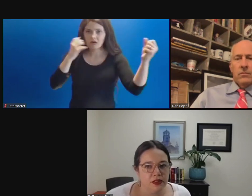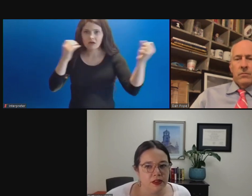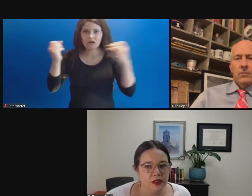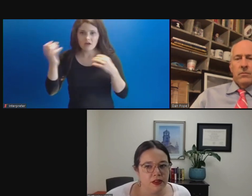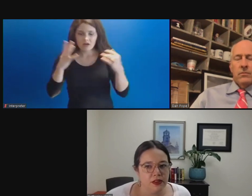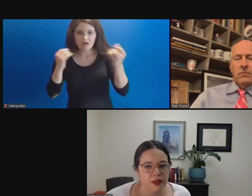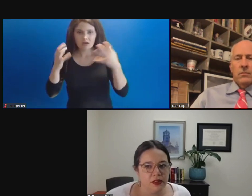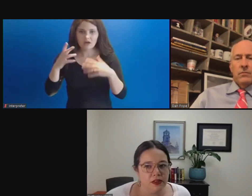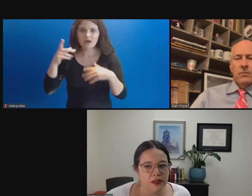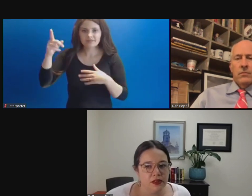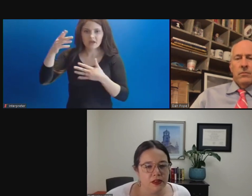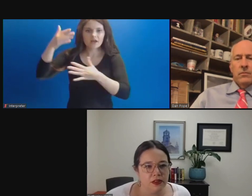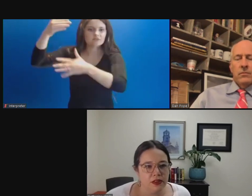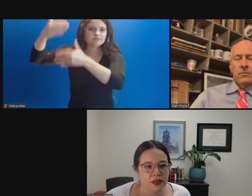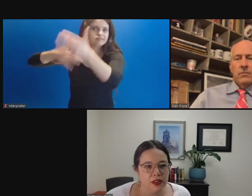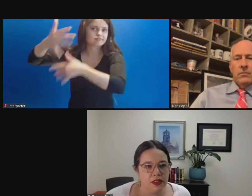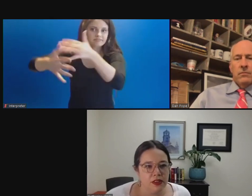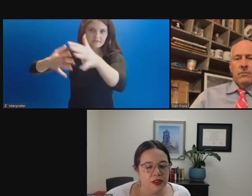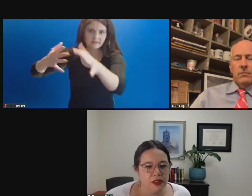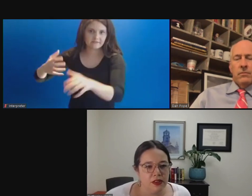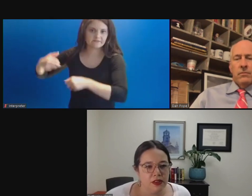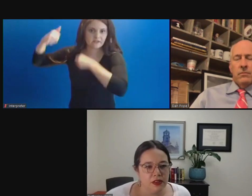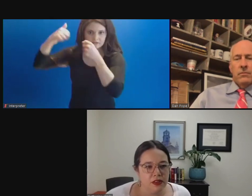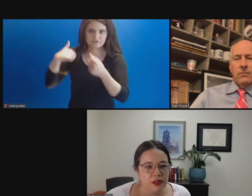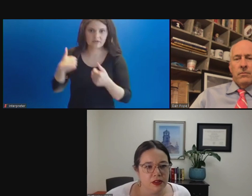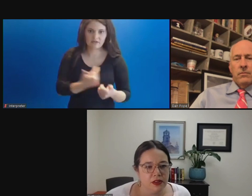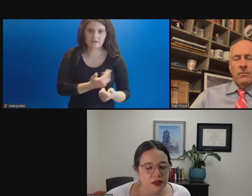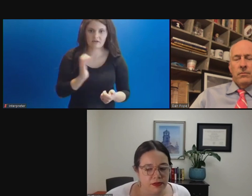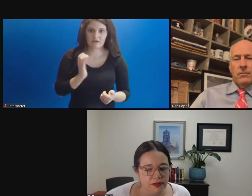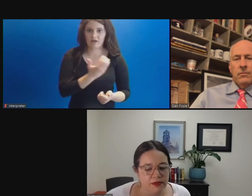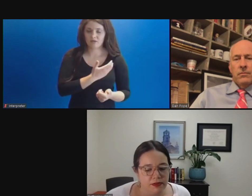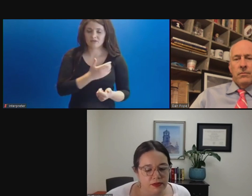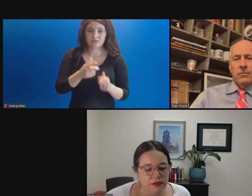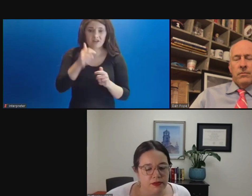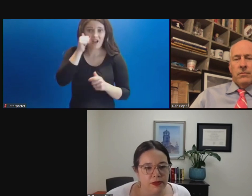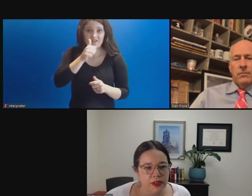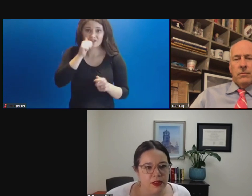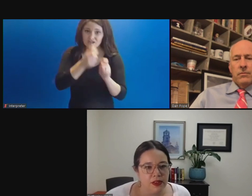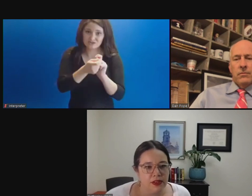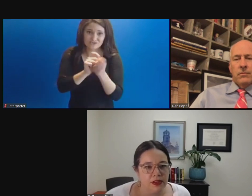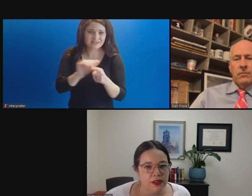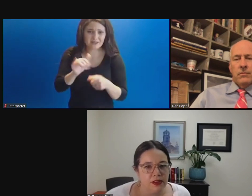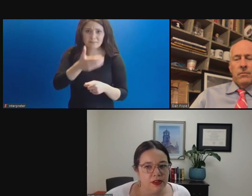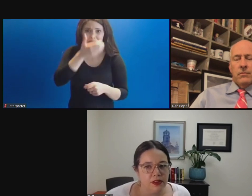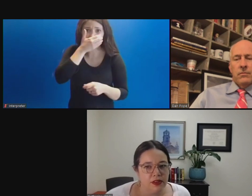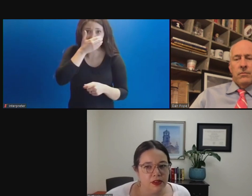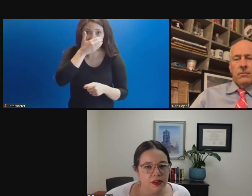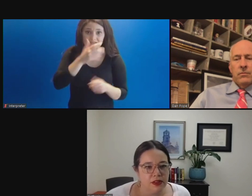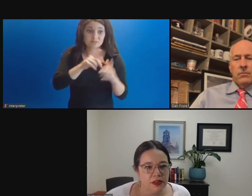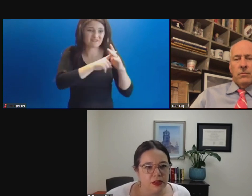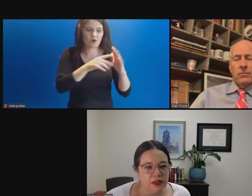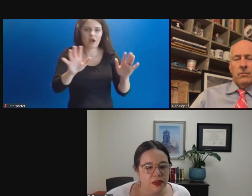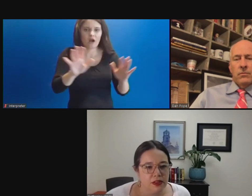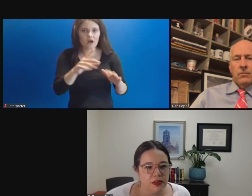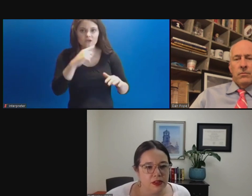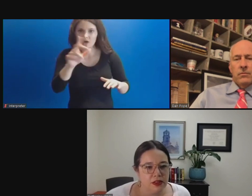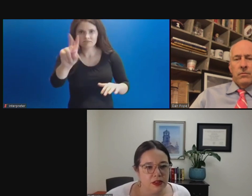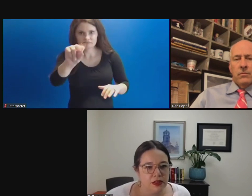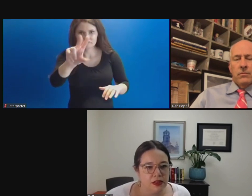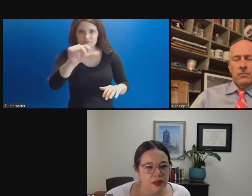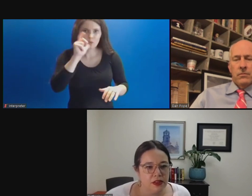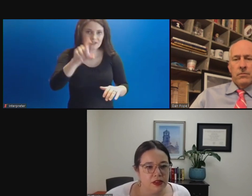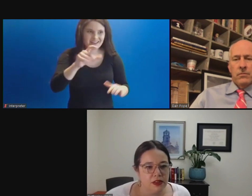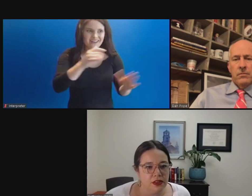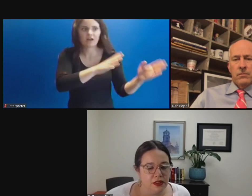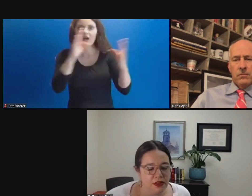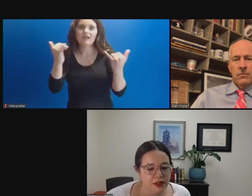in the disease process than we are. So these things change daily, just like wearing masks. Initially said you shouldn't wear a mask. Now we're